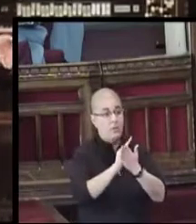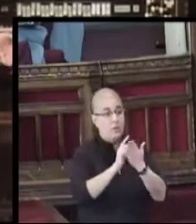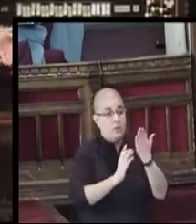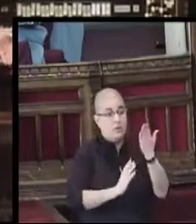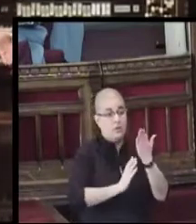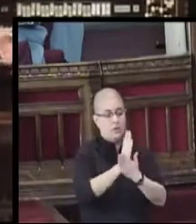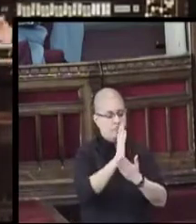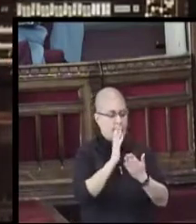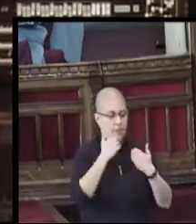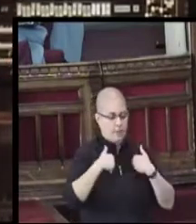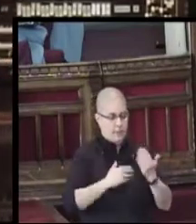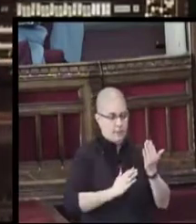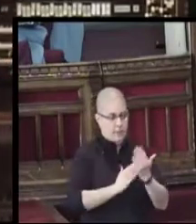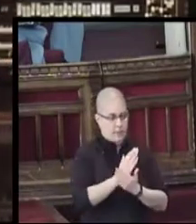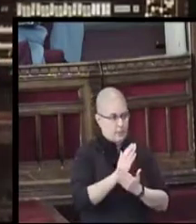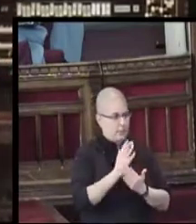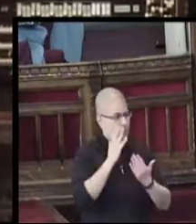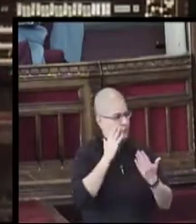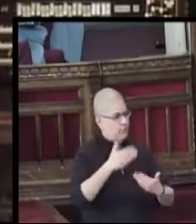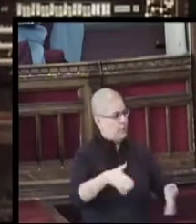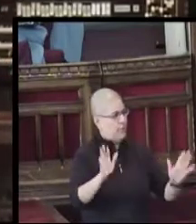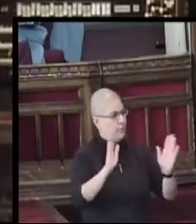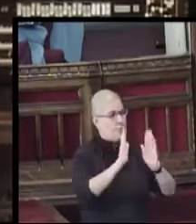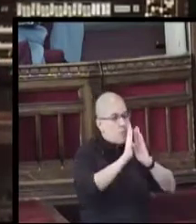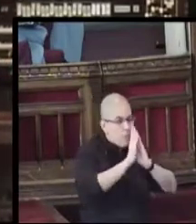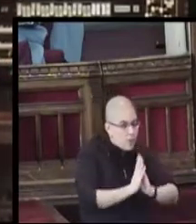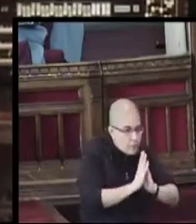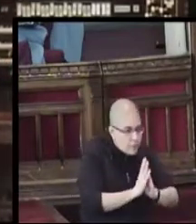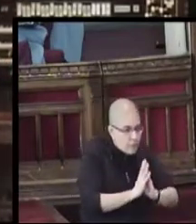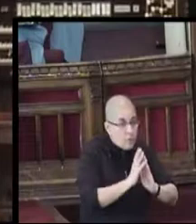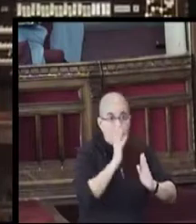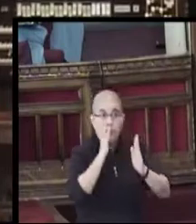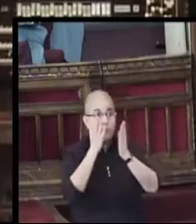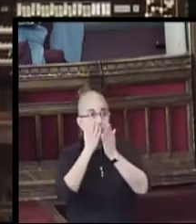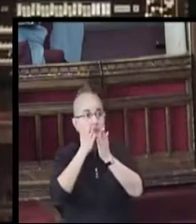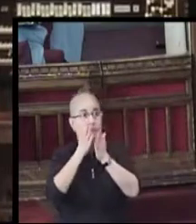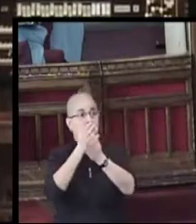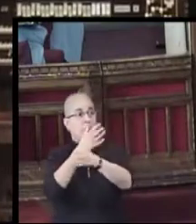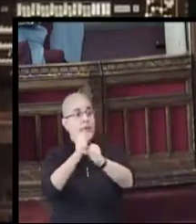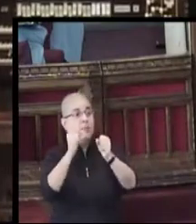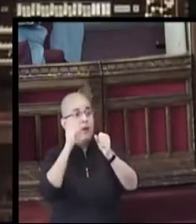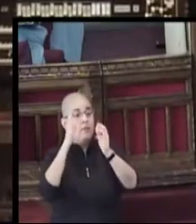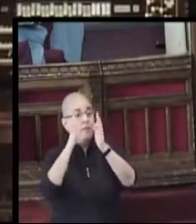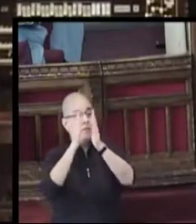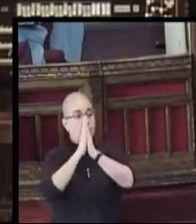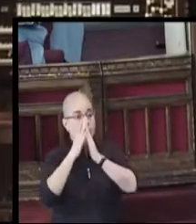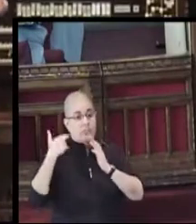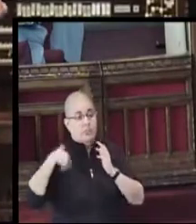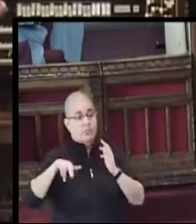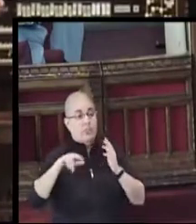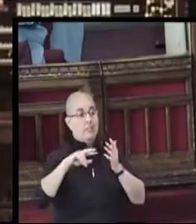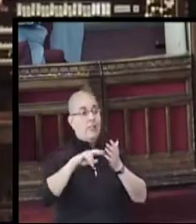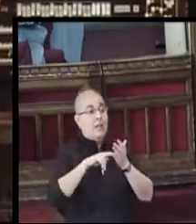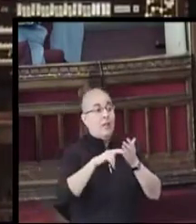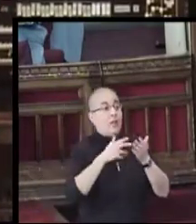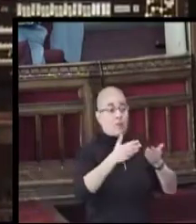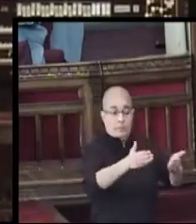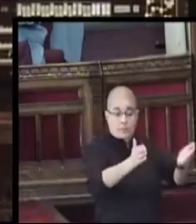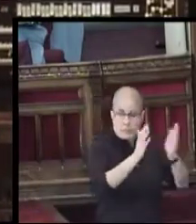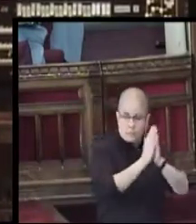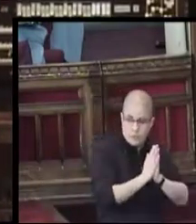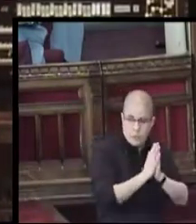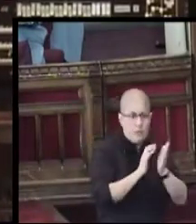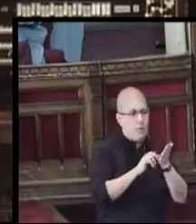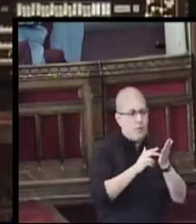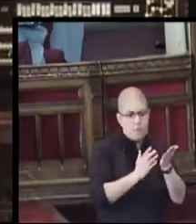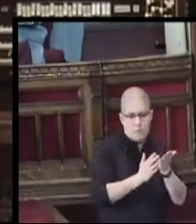worship in the human rights codes, not freedom of religion. And freedom of worship meaning that the state could not interfere with the